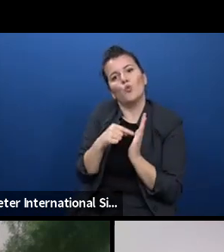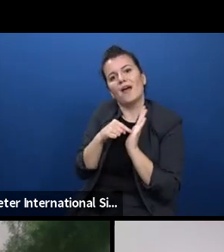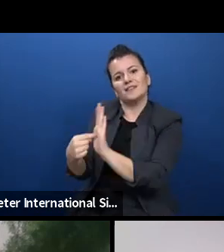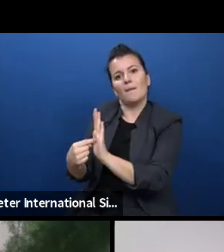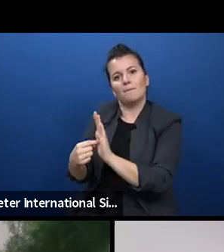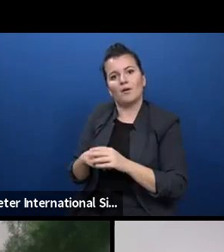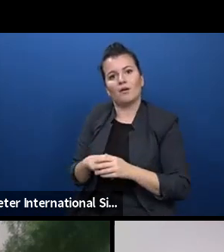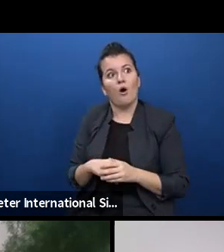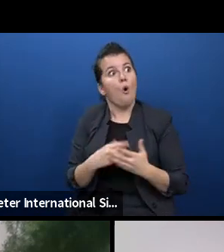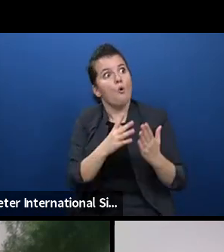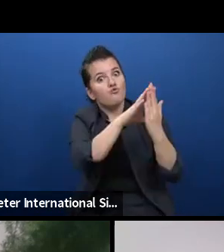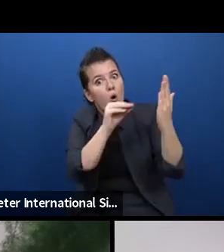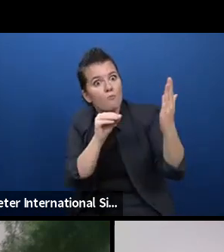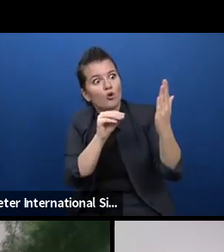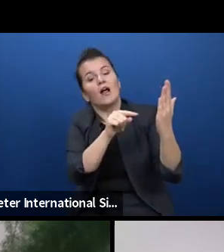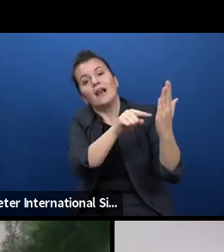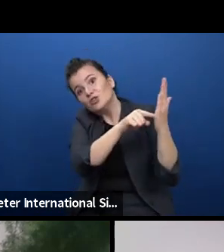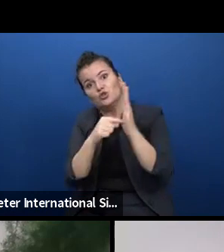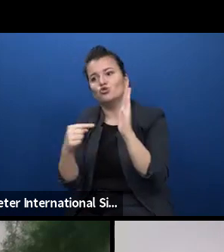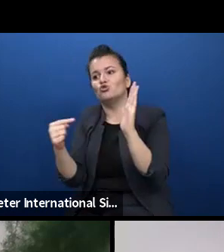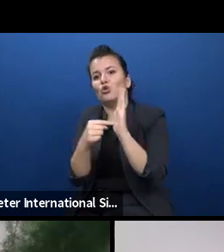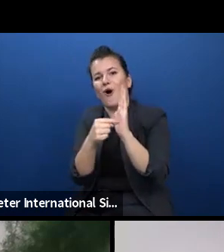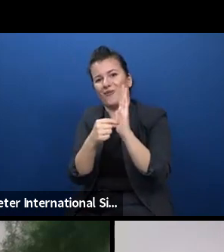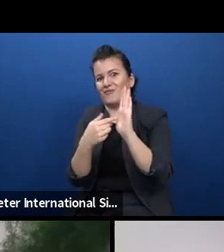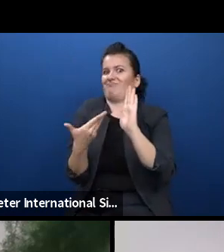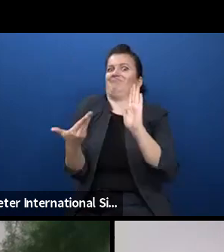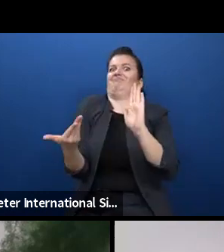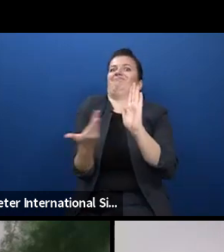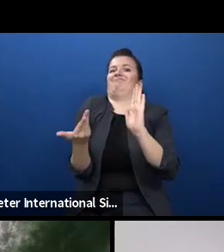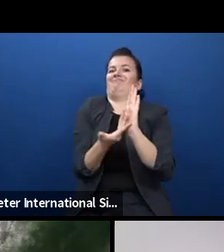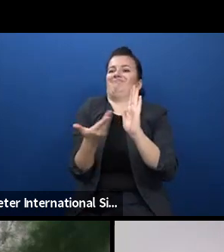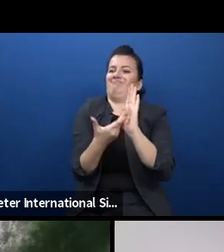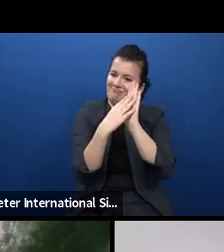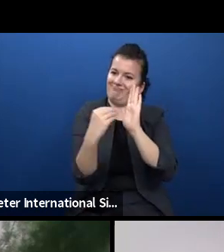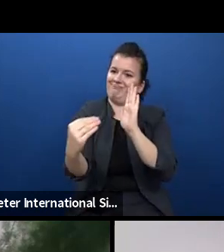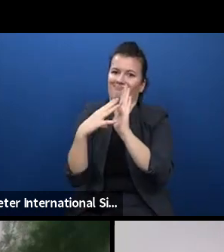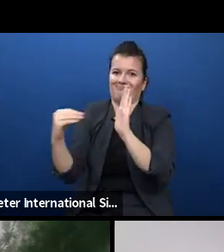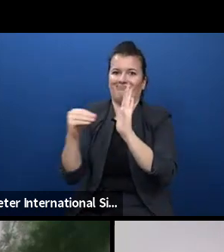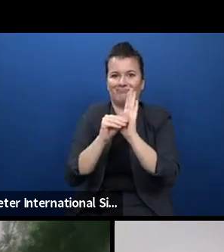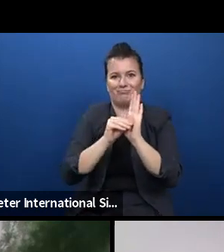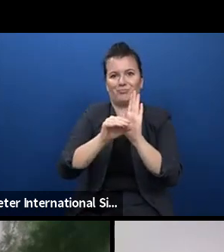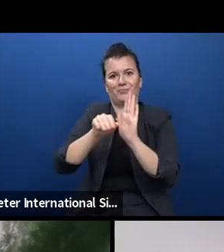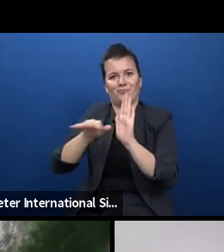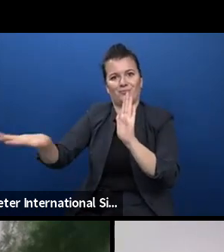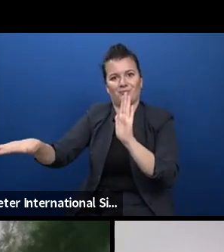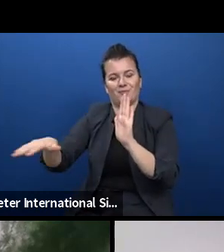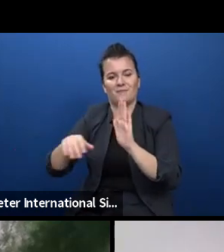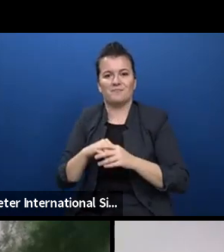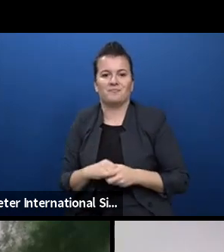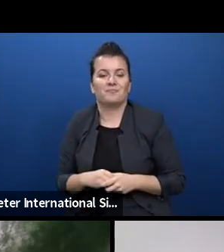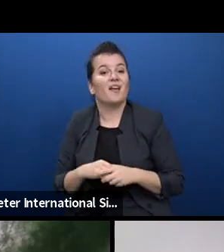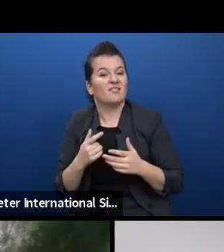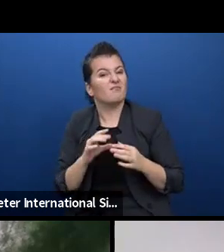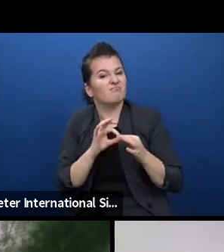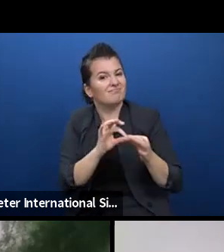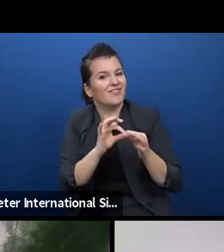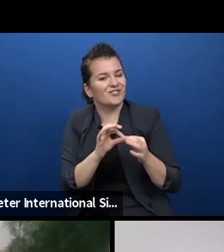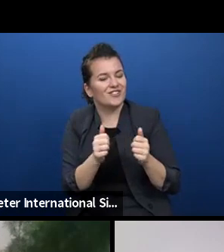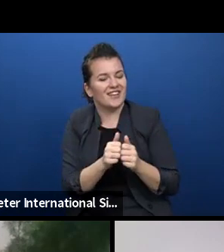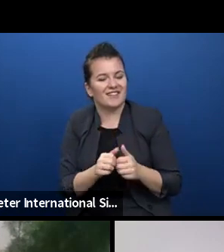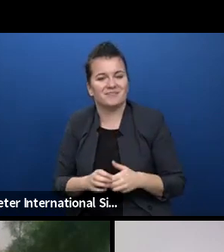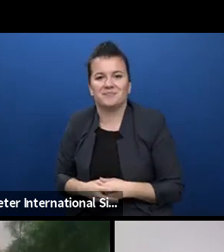models how to do it, that would be actually our understanding to really promote good ways of working together. Yeah, but you wouldn't